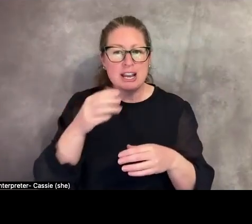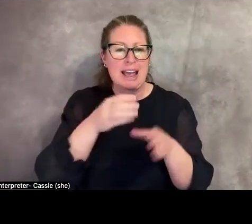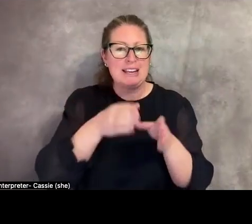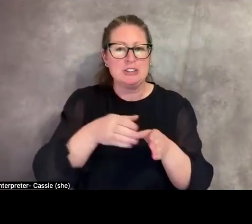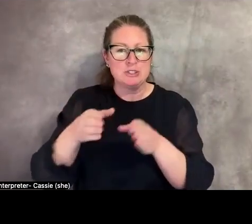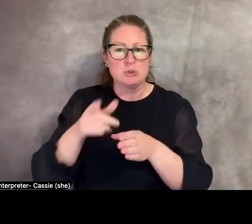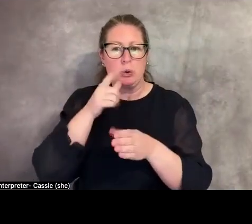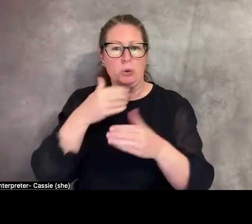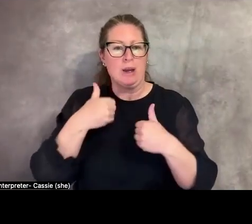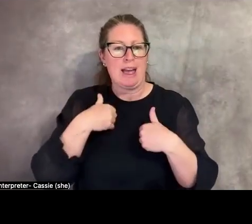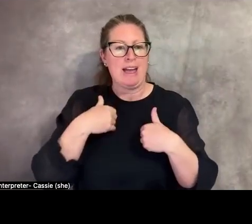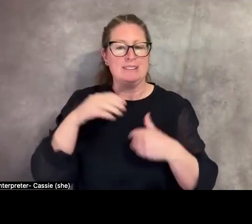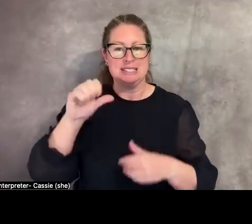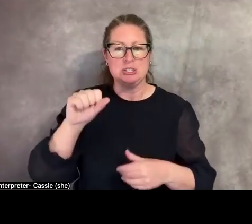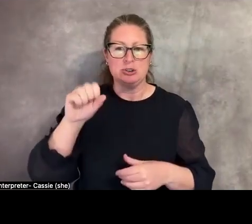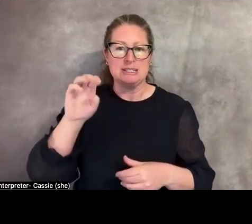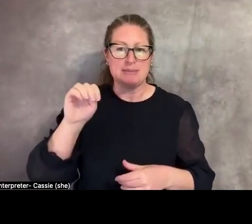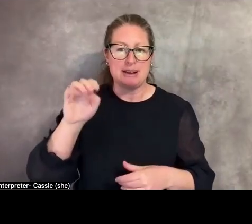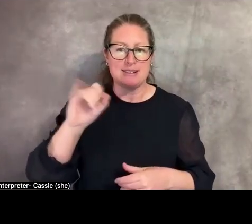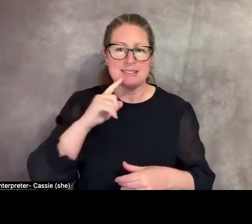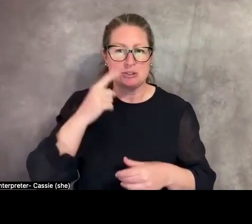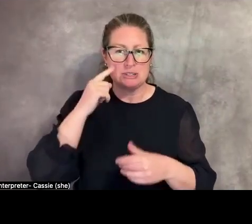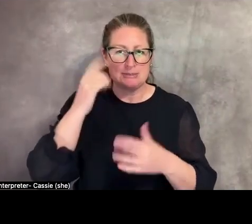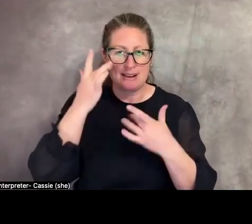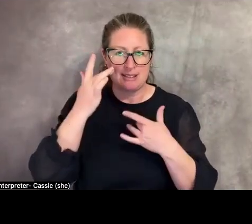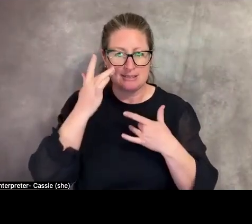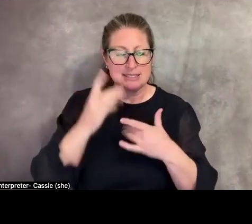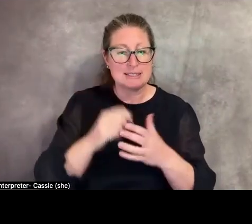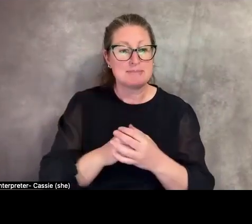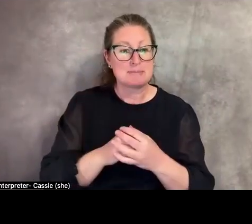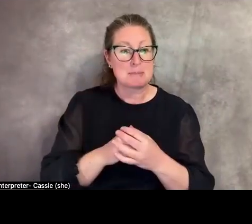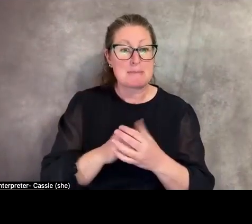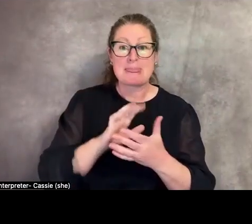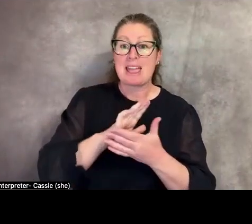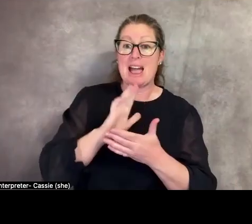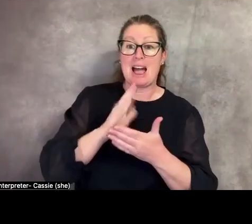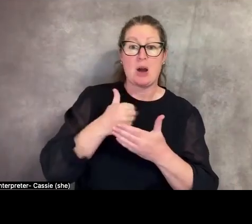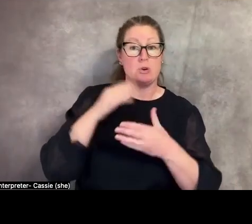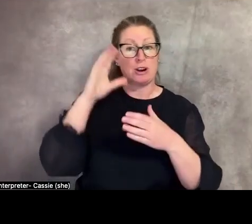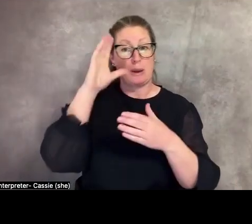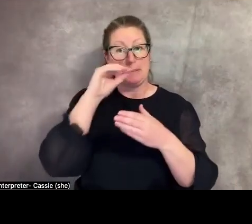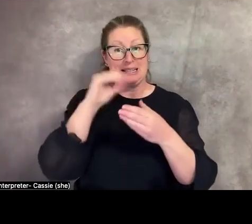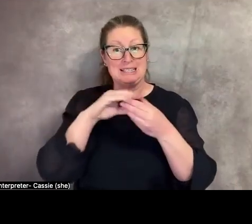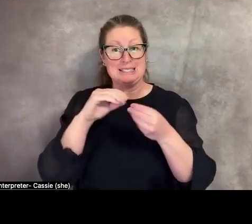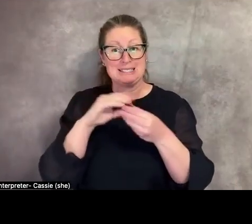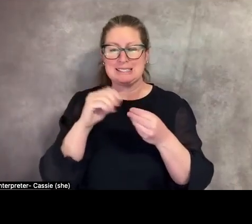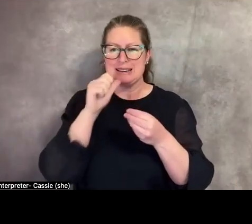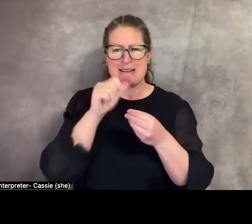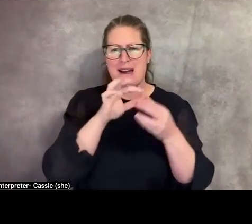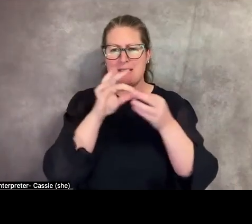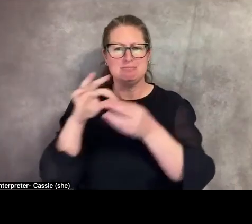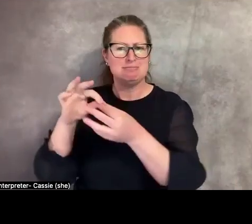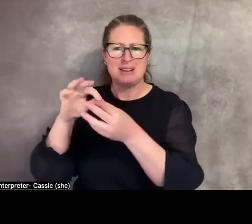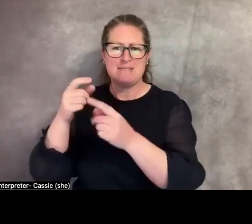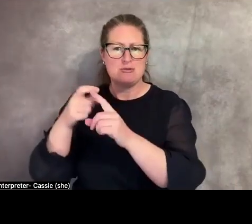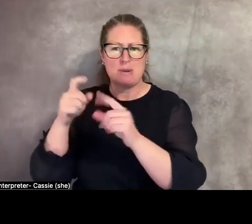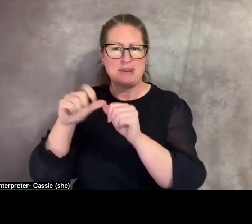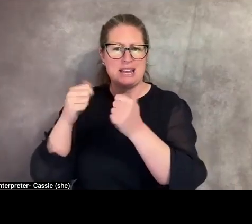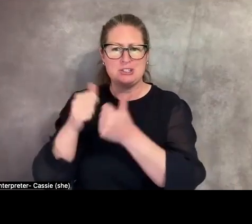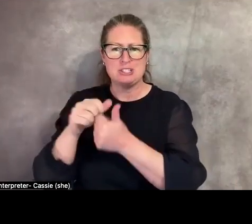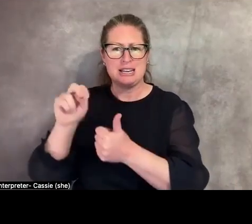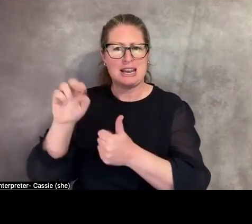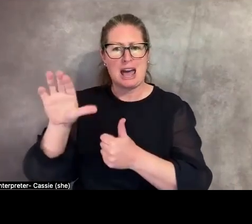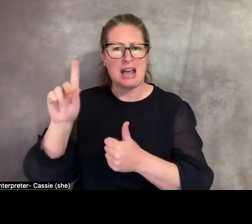serious mental illness. Opinions and things like that expressed are not the opinions of NIDLR, of course. Next